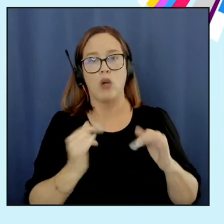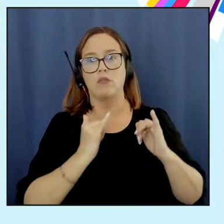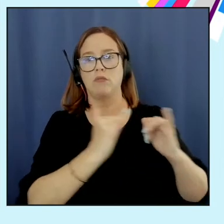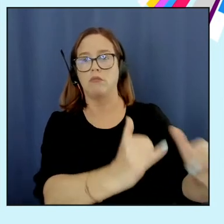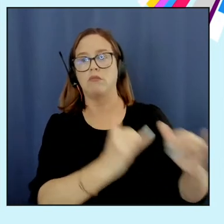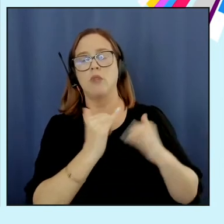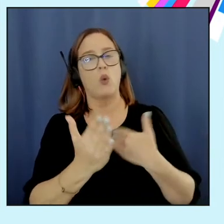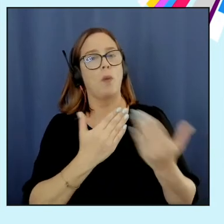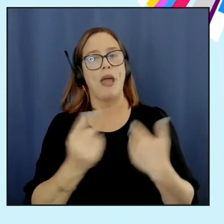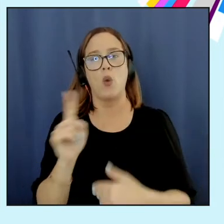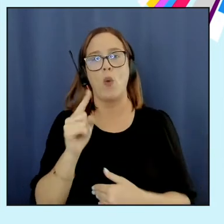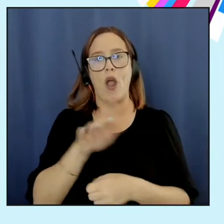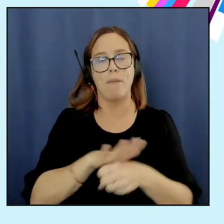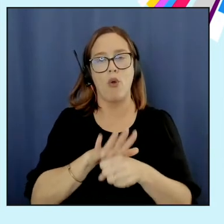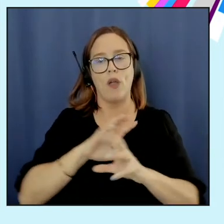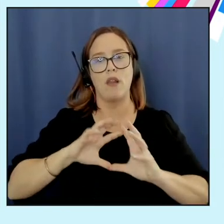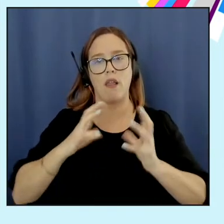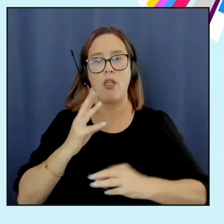in the world,